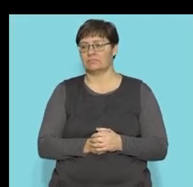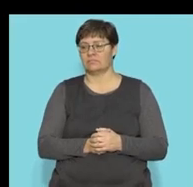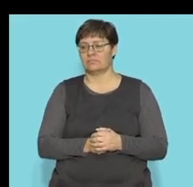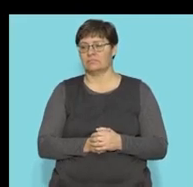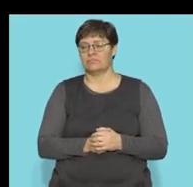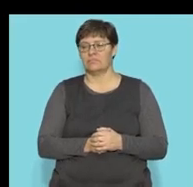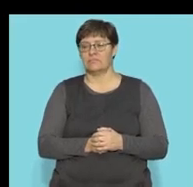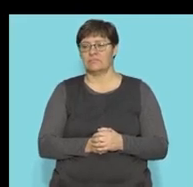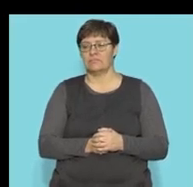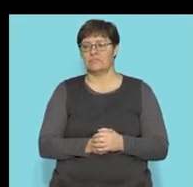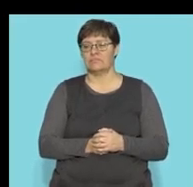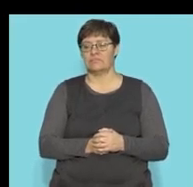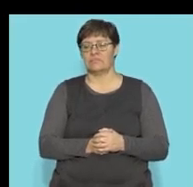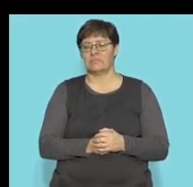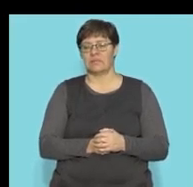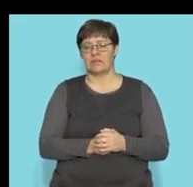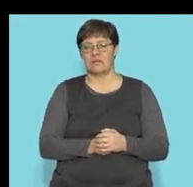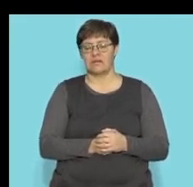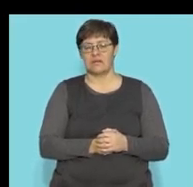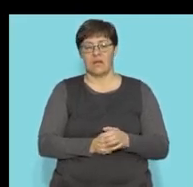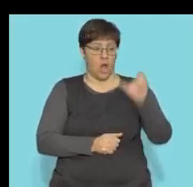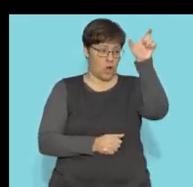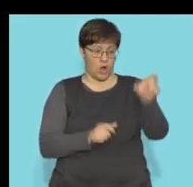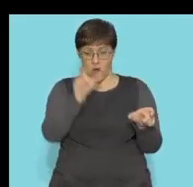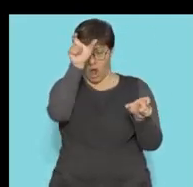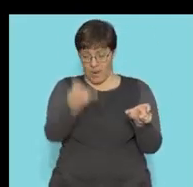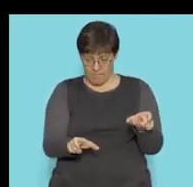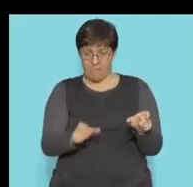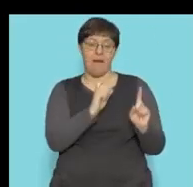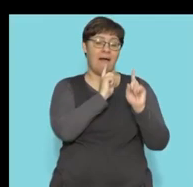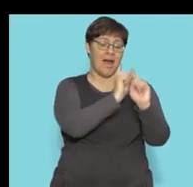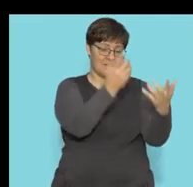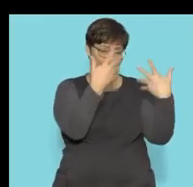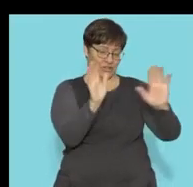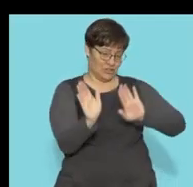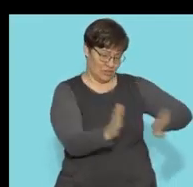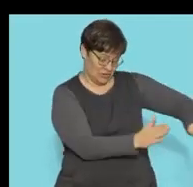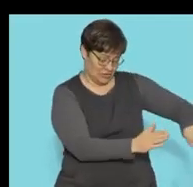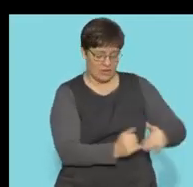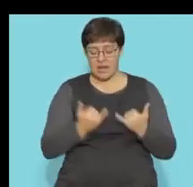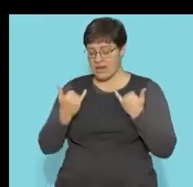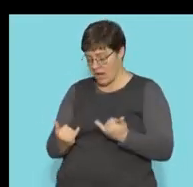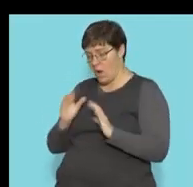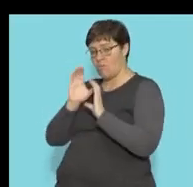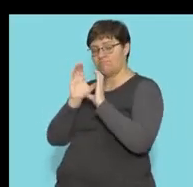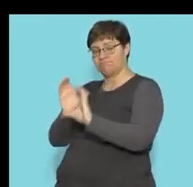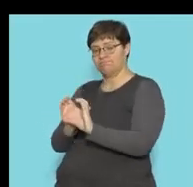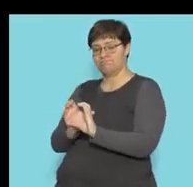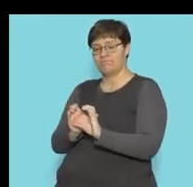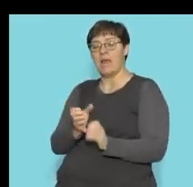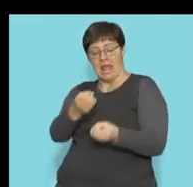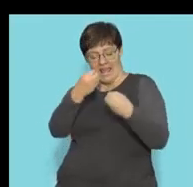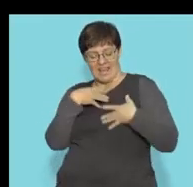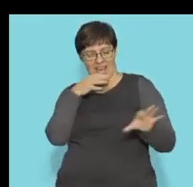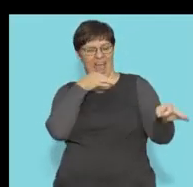Now we've seen how we can answer the columns. Let's have a look at the definition being